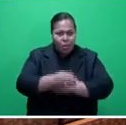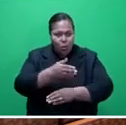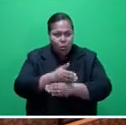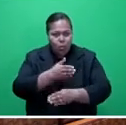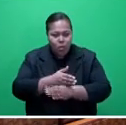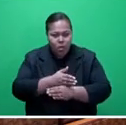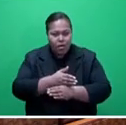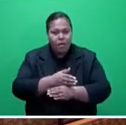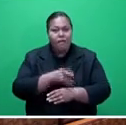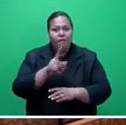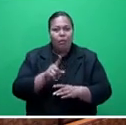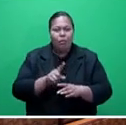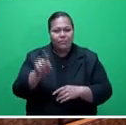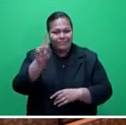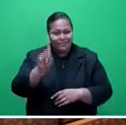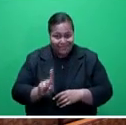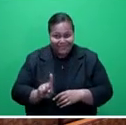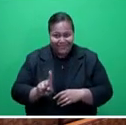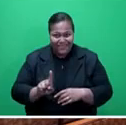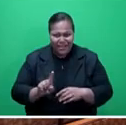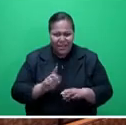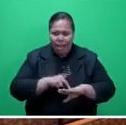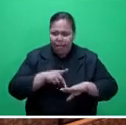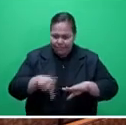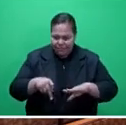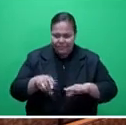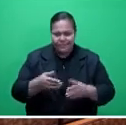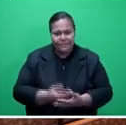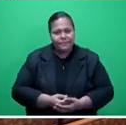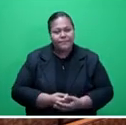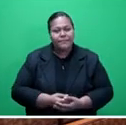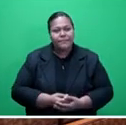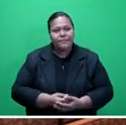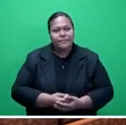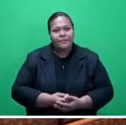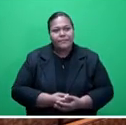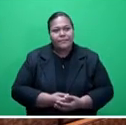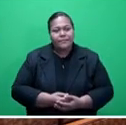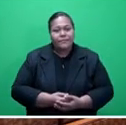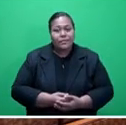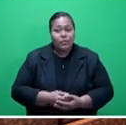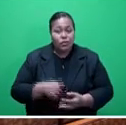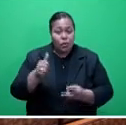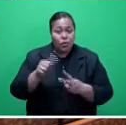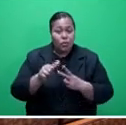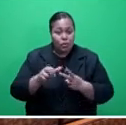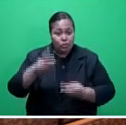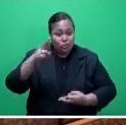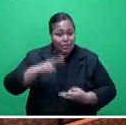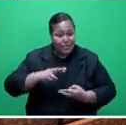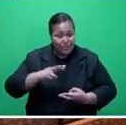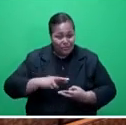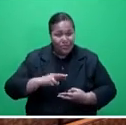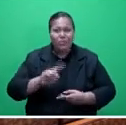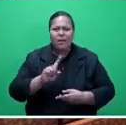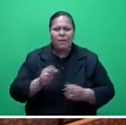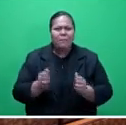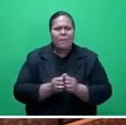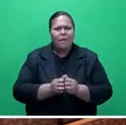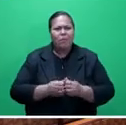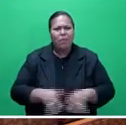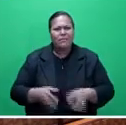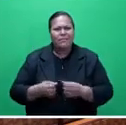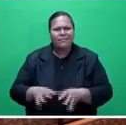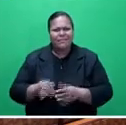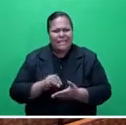an e-Parliament. This will also reduce the Parliament's carbon footprint